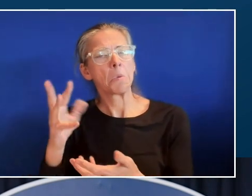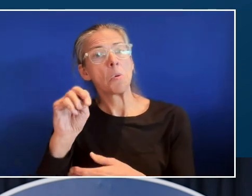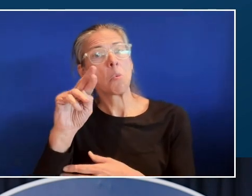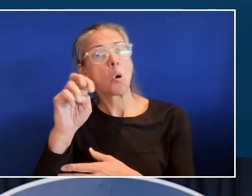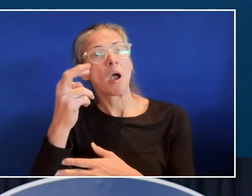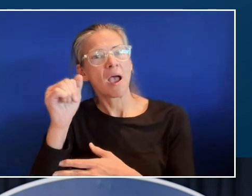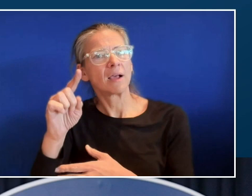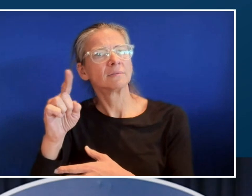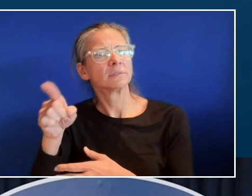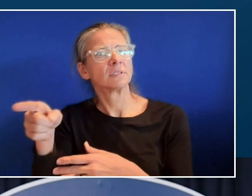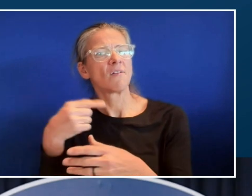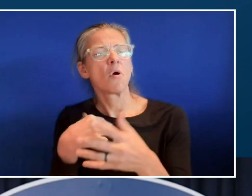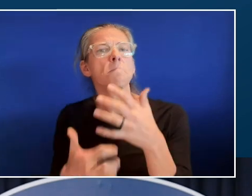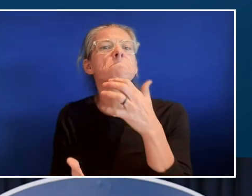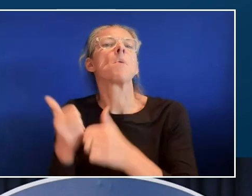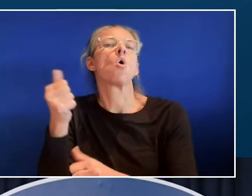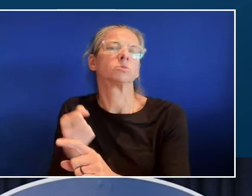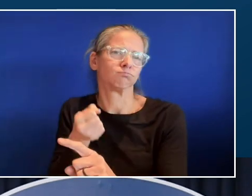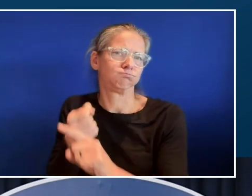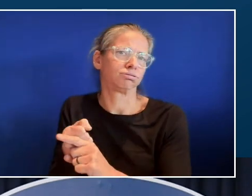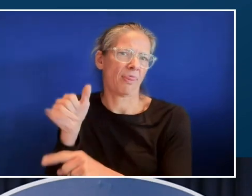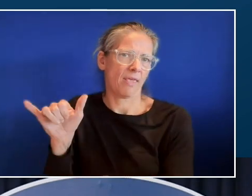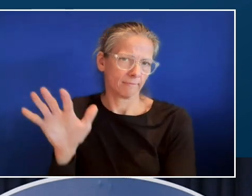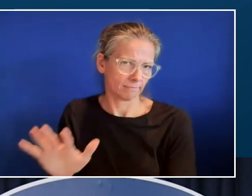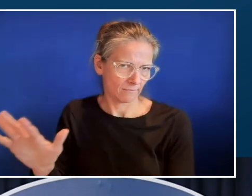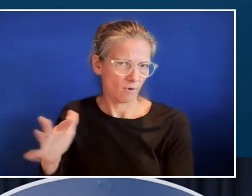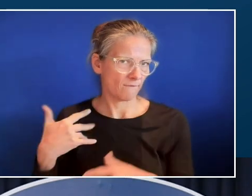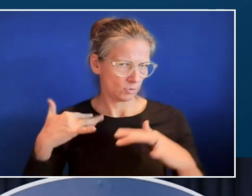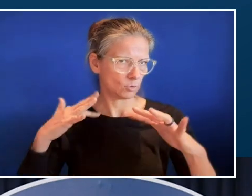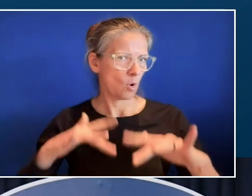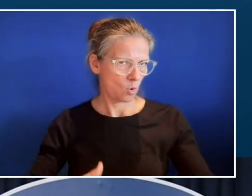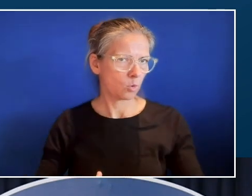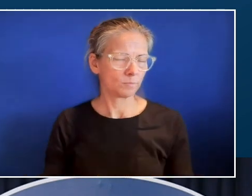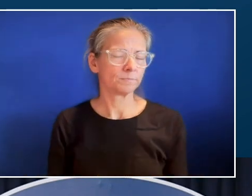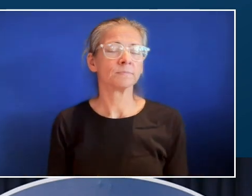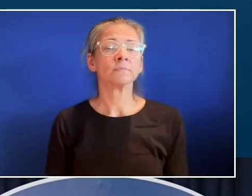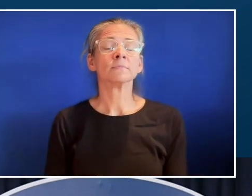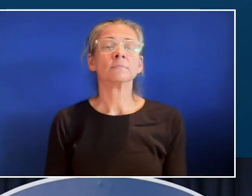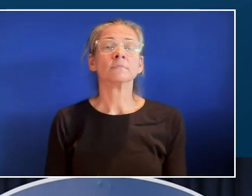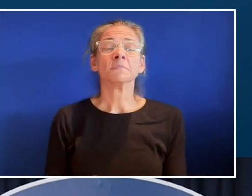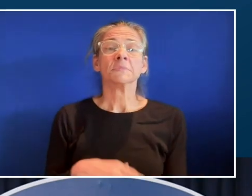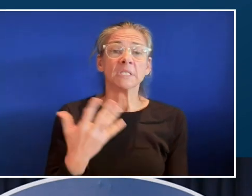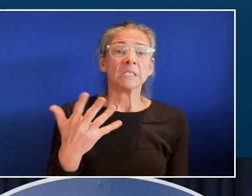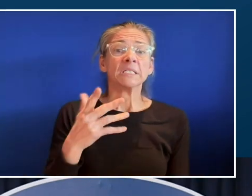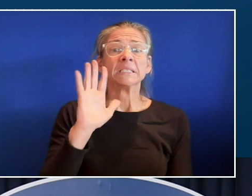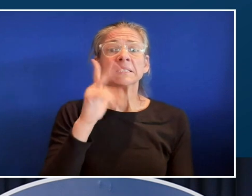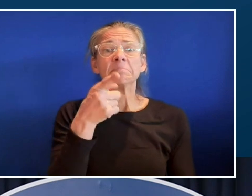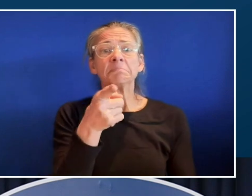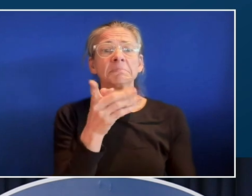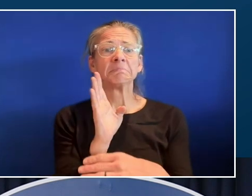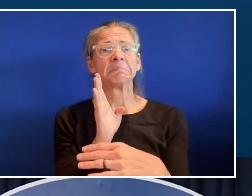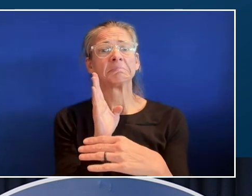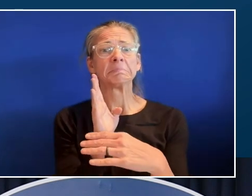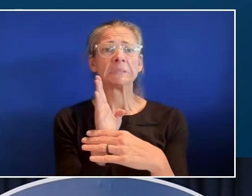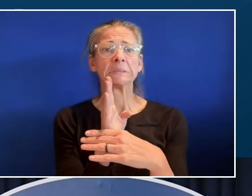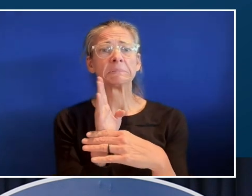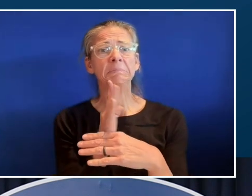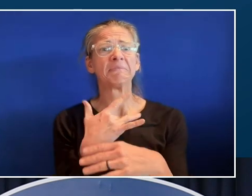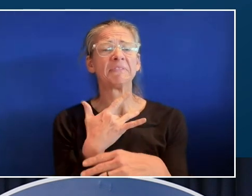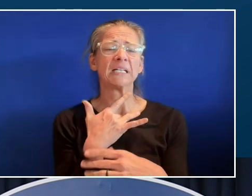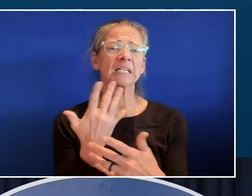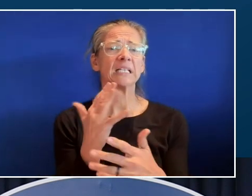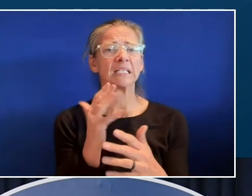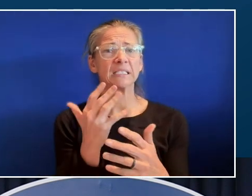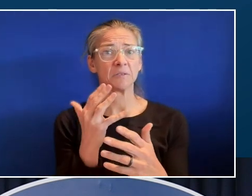it might get hit with the most snow. And while there's medium, probably confidence